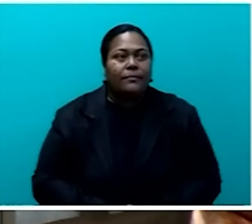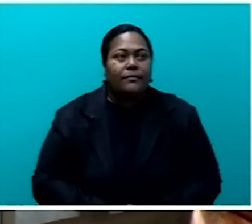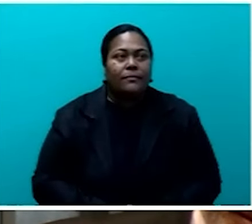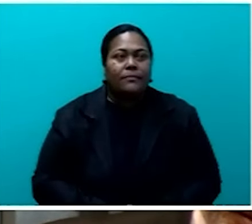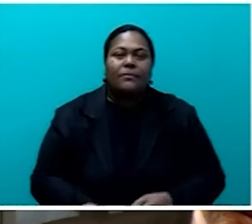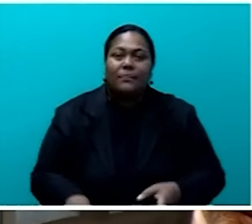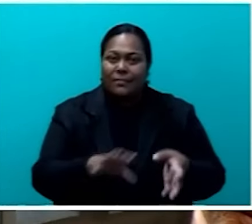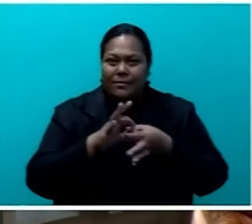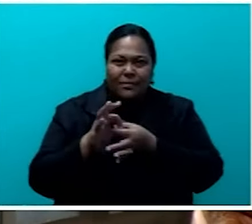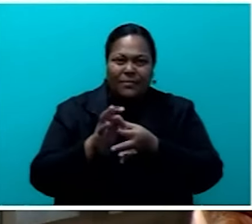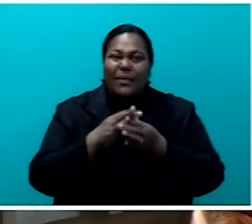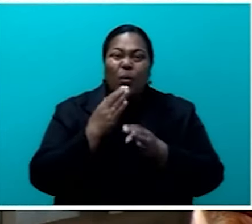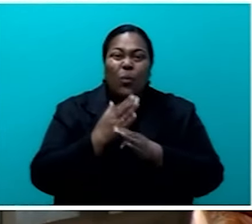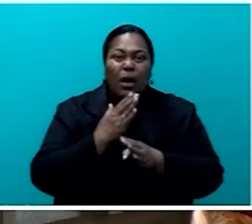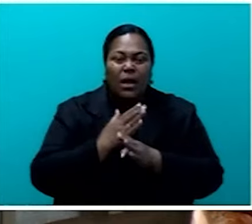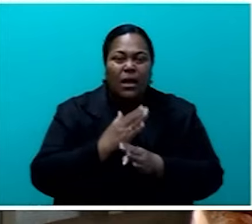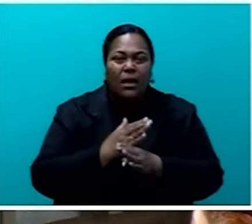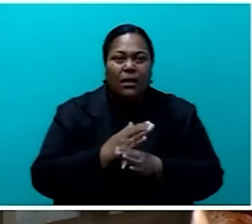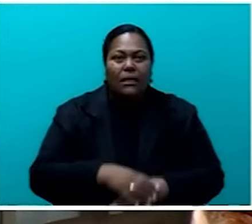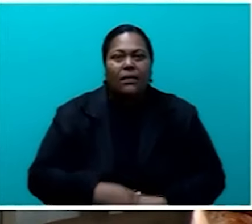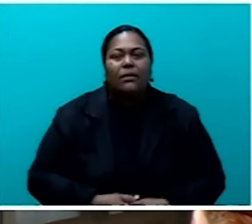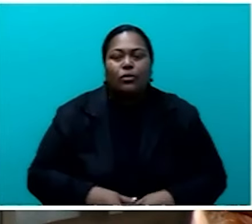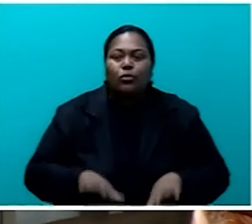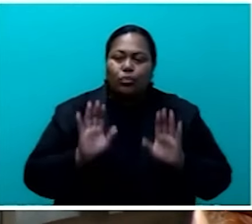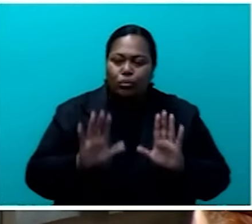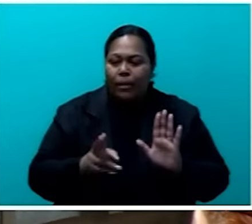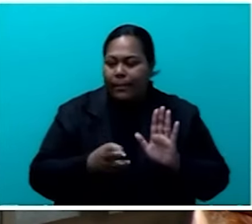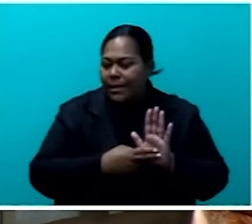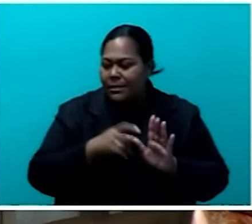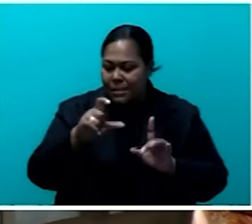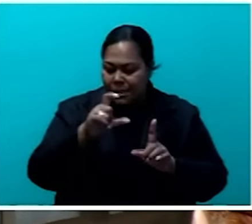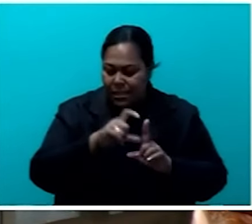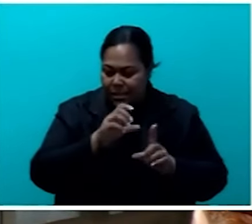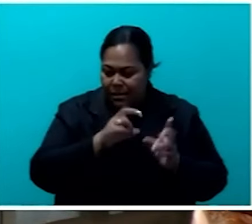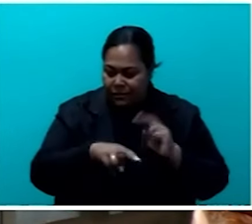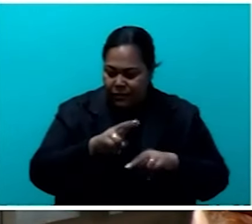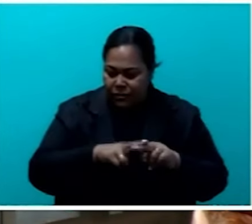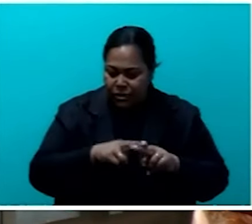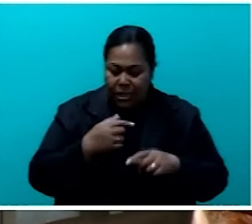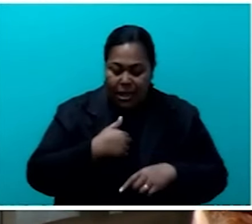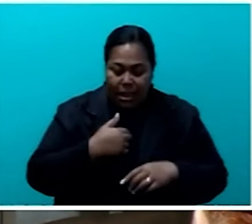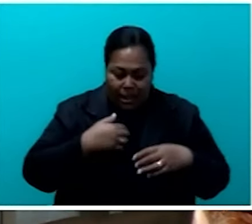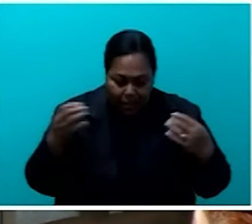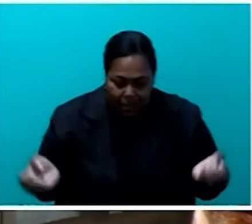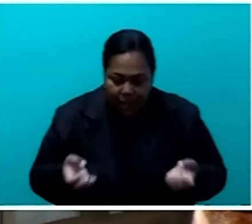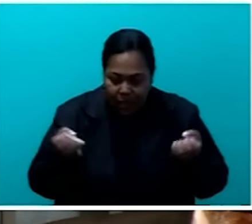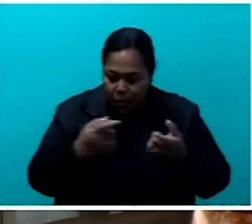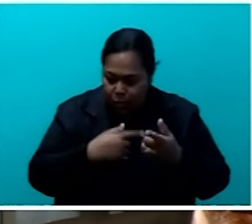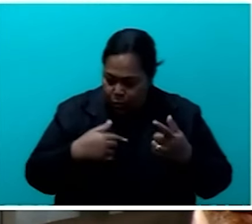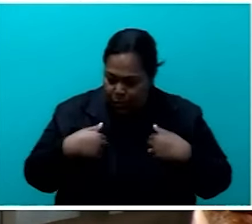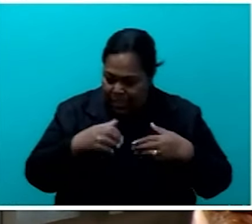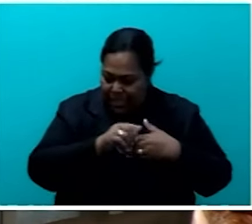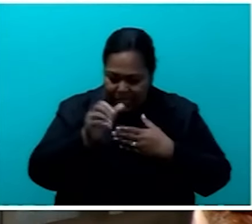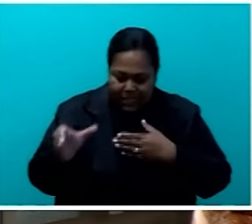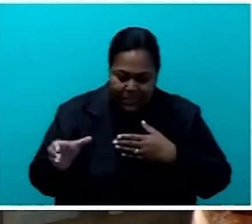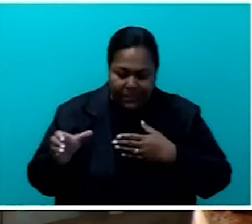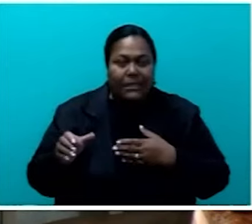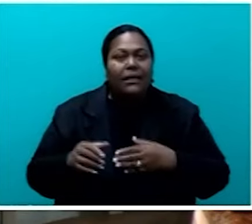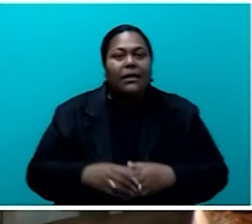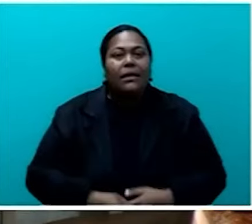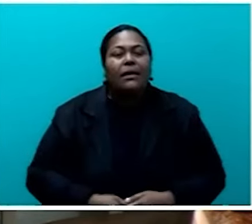to combat NCDs in Fiji. And I urge we as the leaders, Honorable Speaker, that